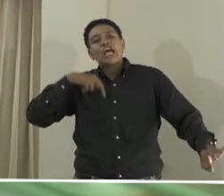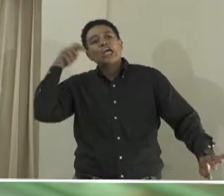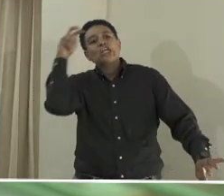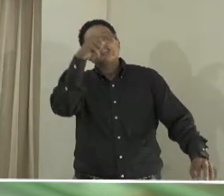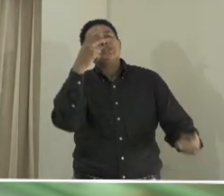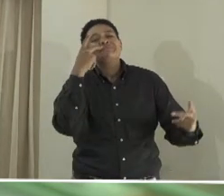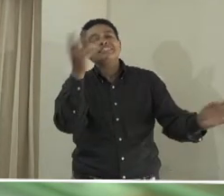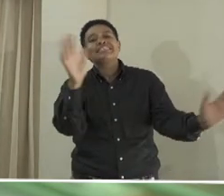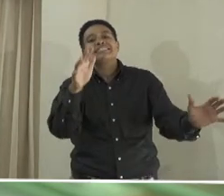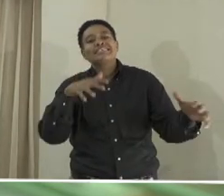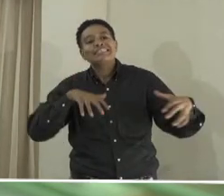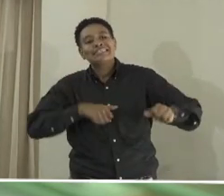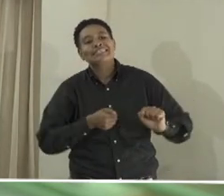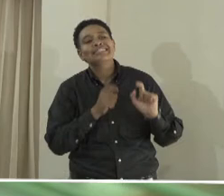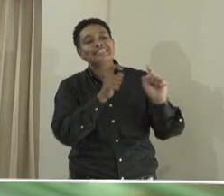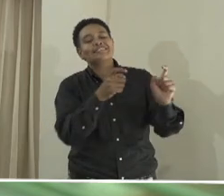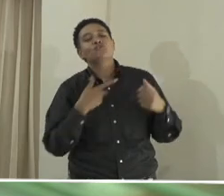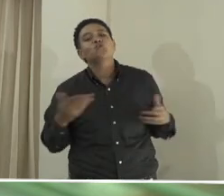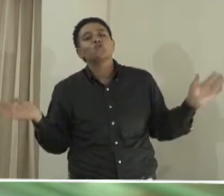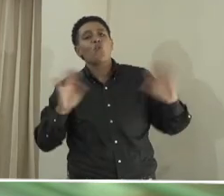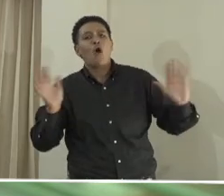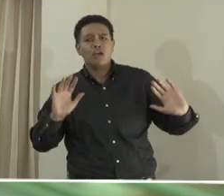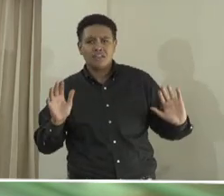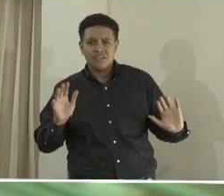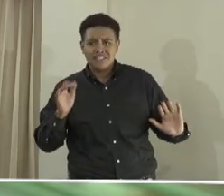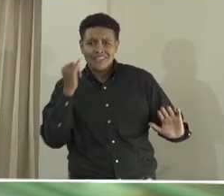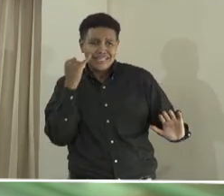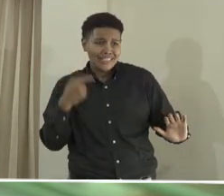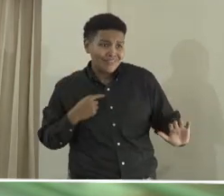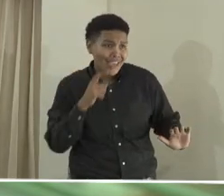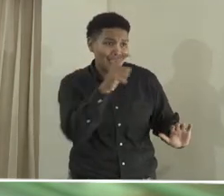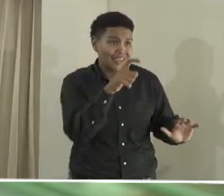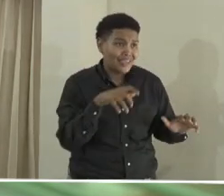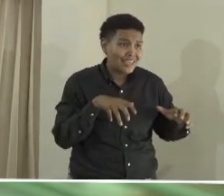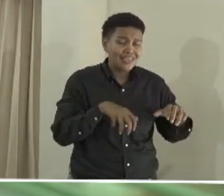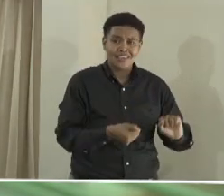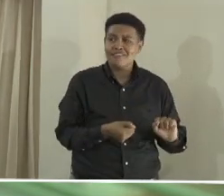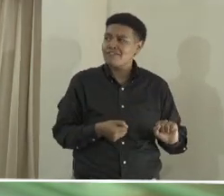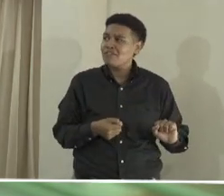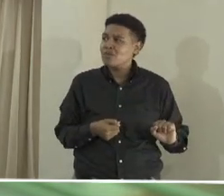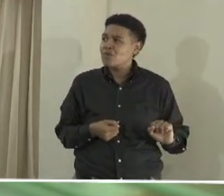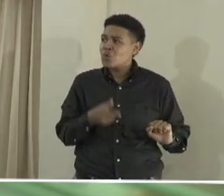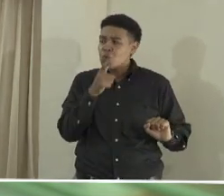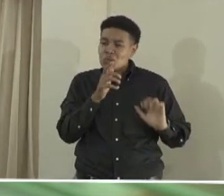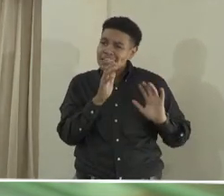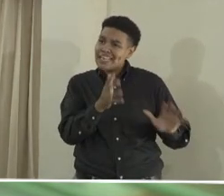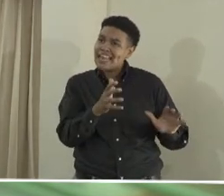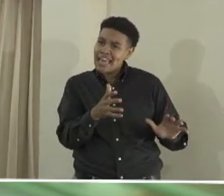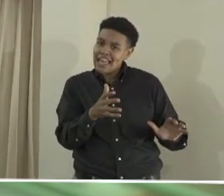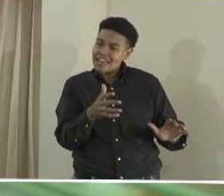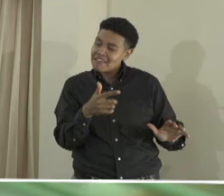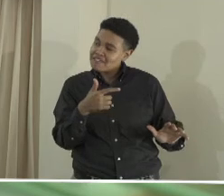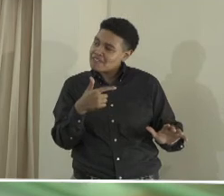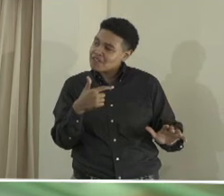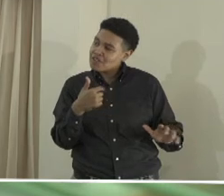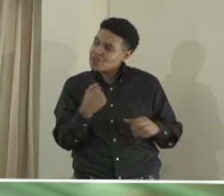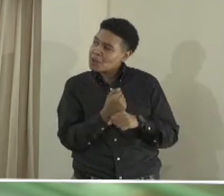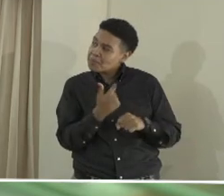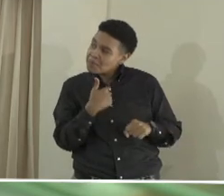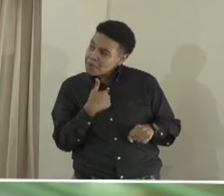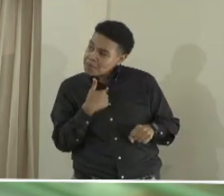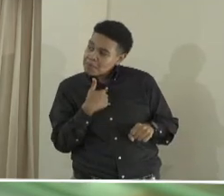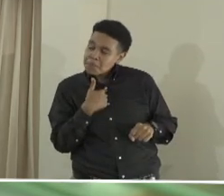For if I grieve you, who is left to make me glad but you whom I have